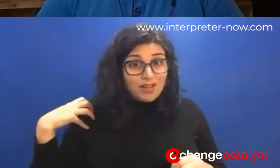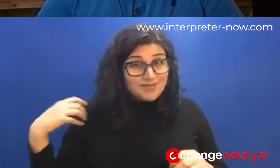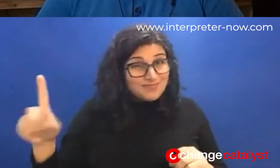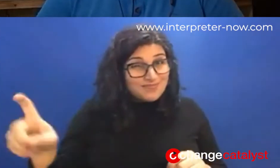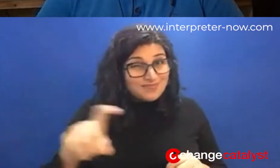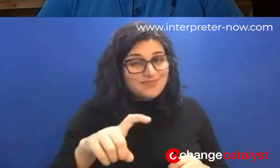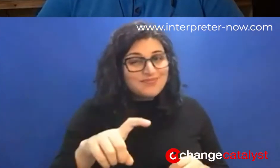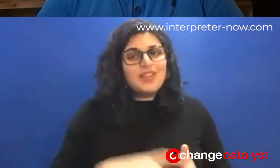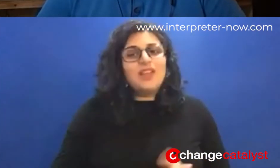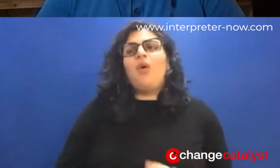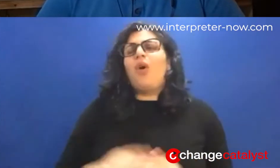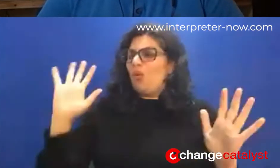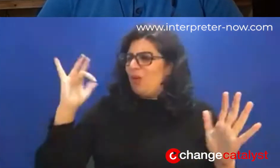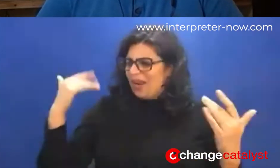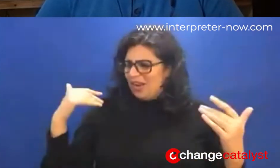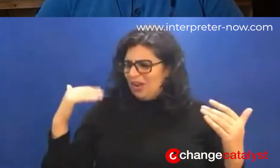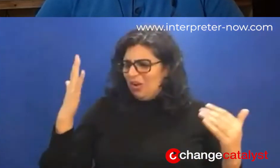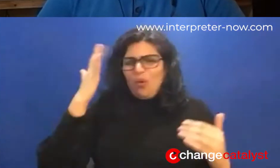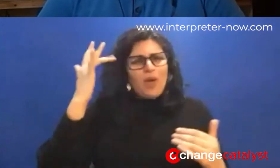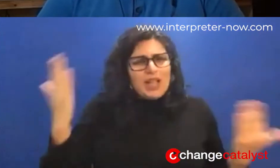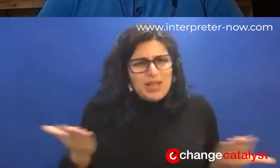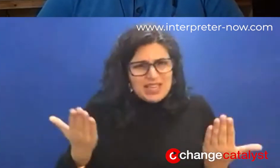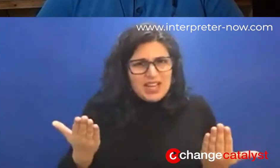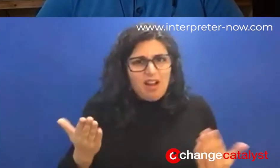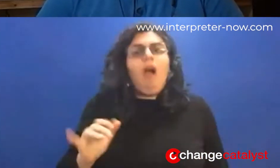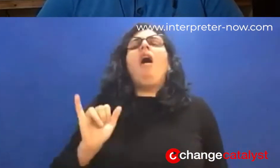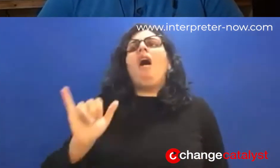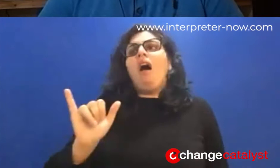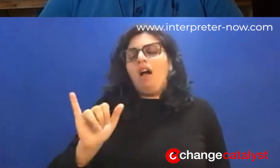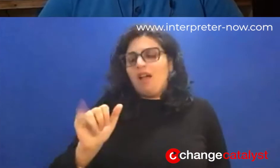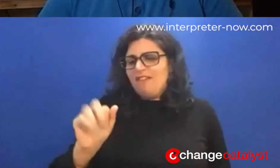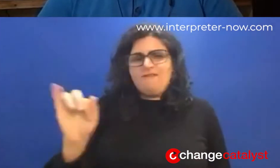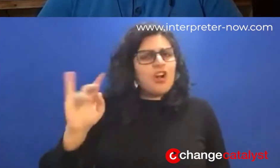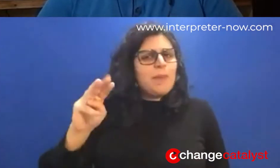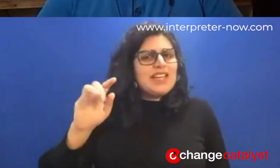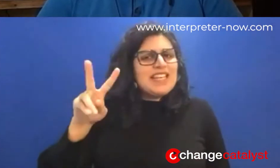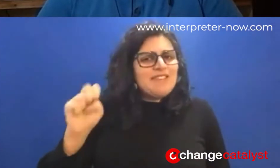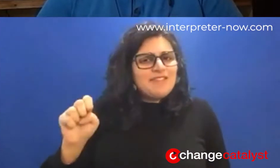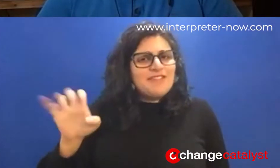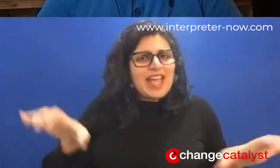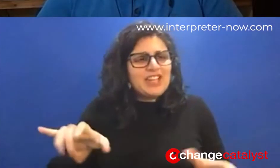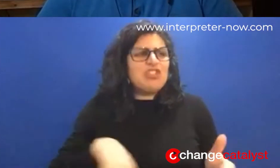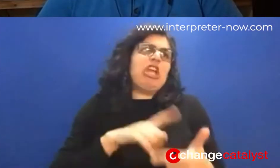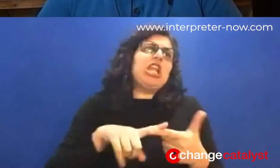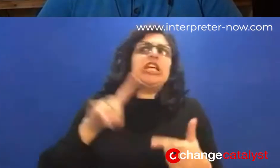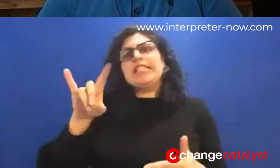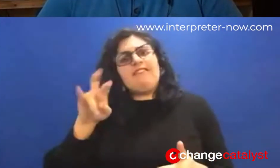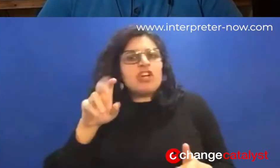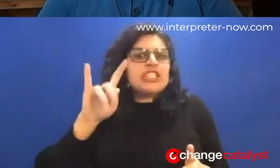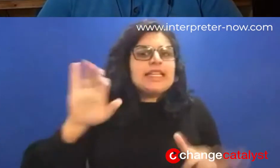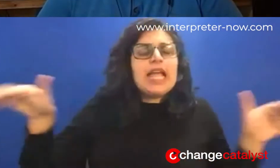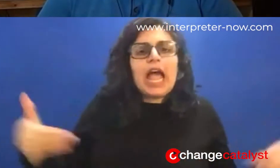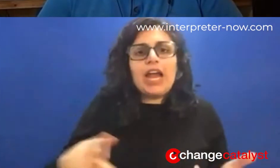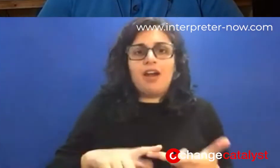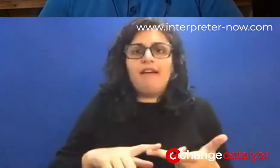affirmative action thing, the diversity hire, you're here because you're Black. It's like, I'm here because I'm smart, and I'm probably smarter than